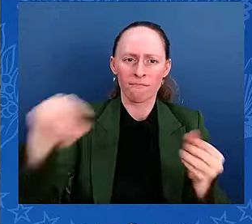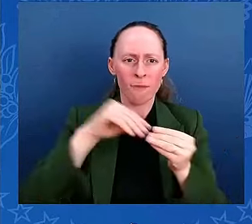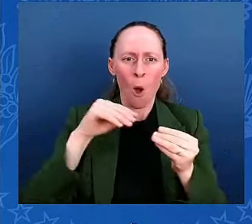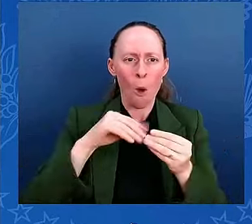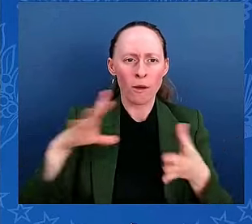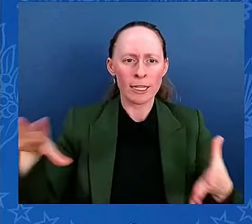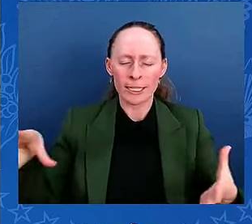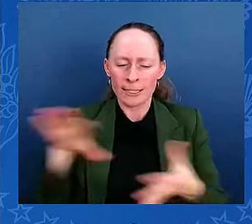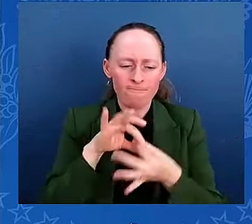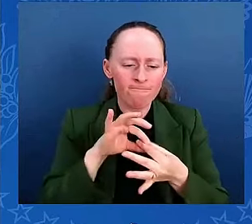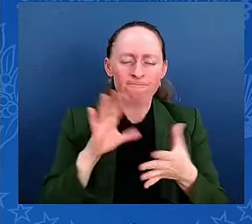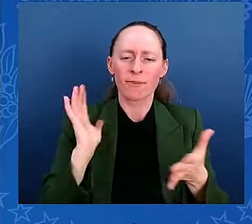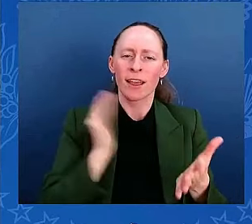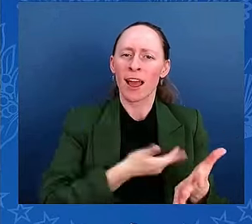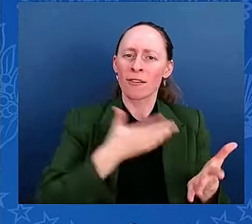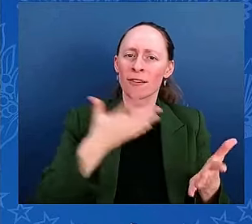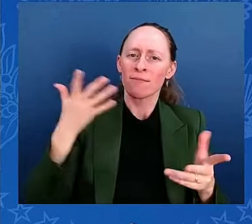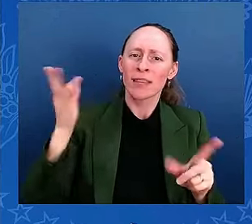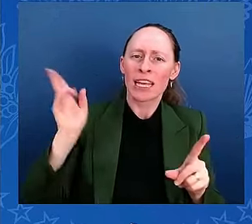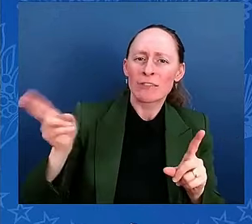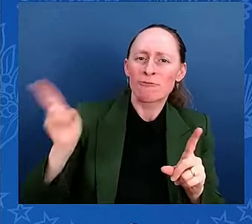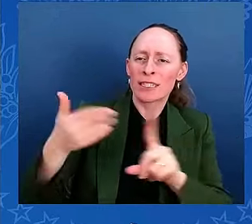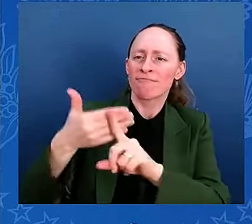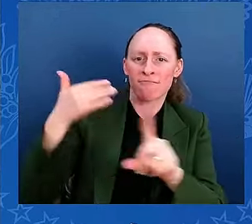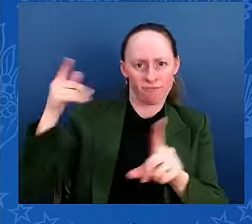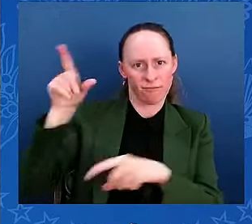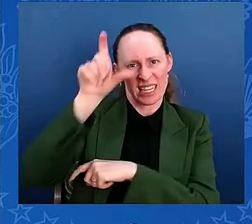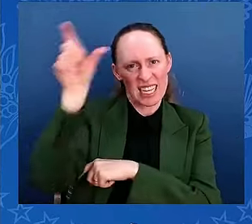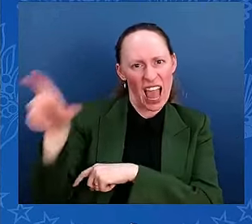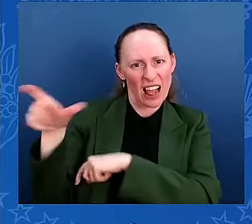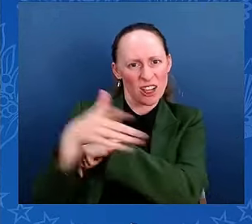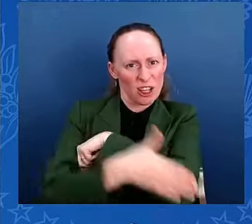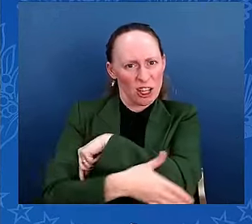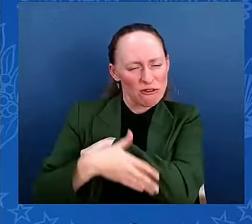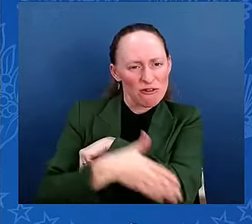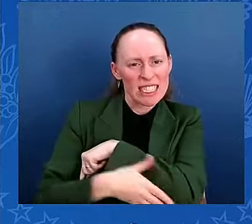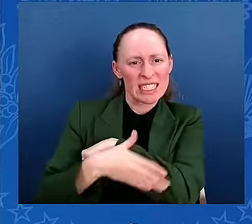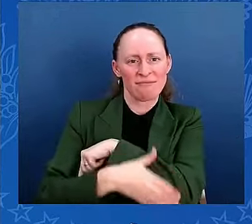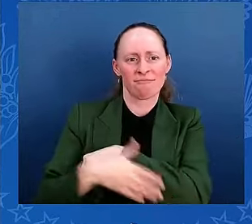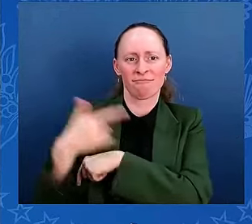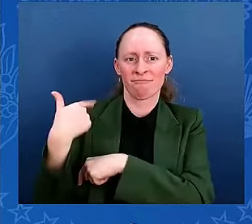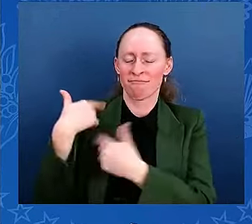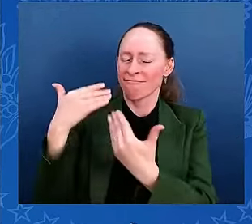the United States. So thank you. Buona sera, everyone.